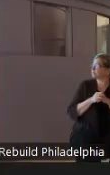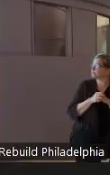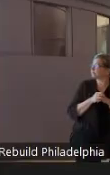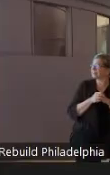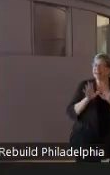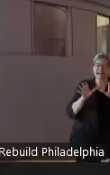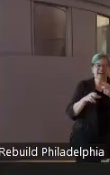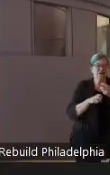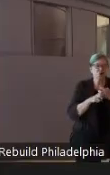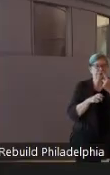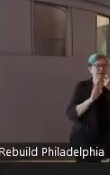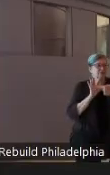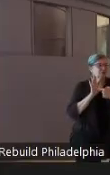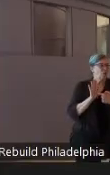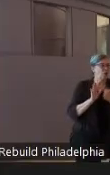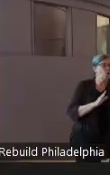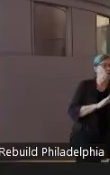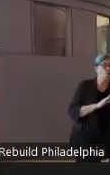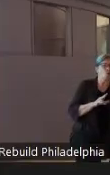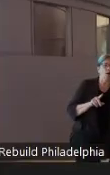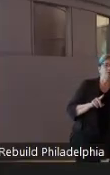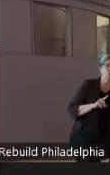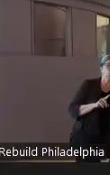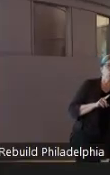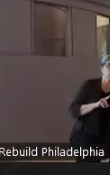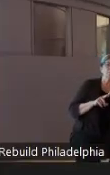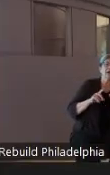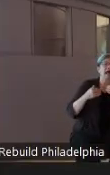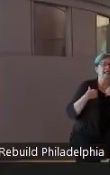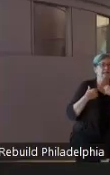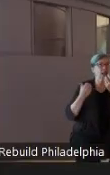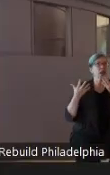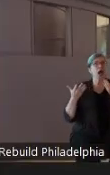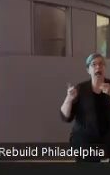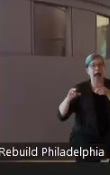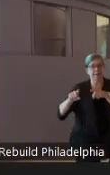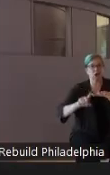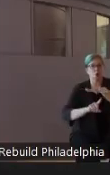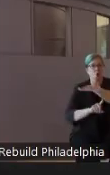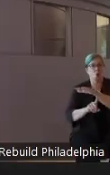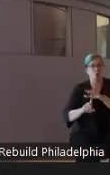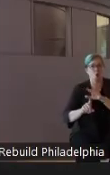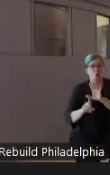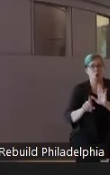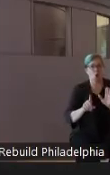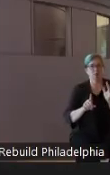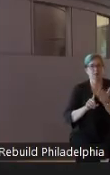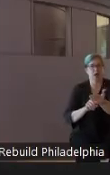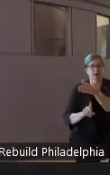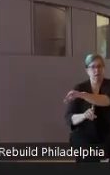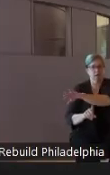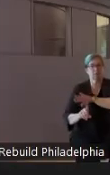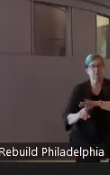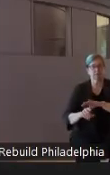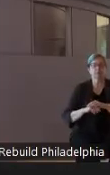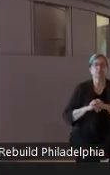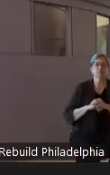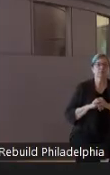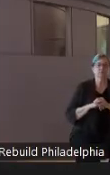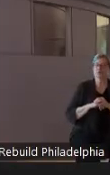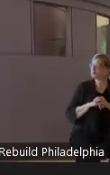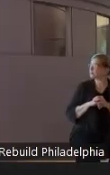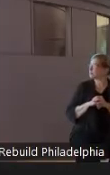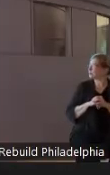hard because we're showing one angle of this, but it has a lot happening on all sides. For the play structure for